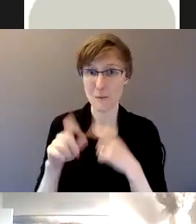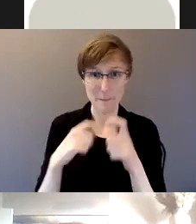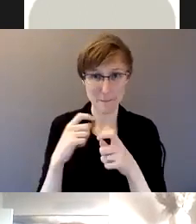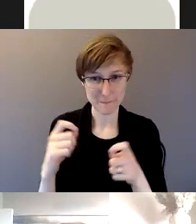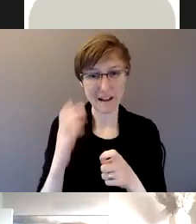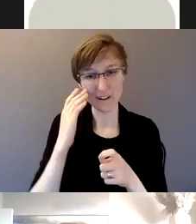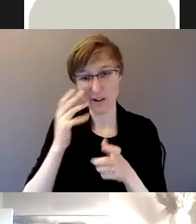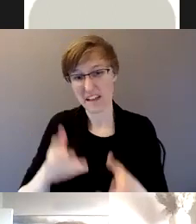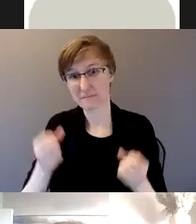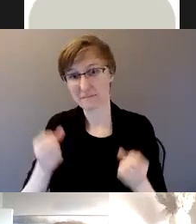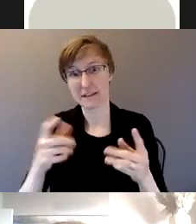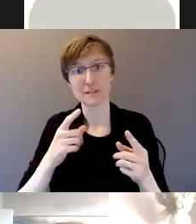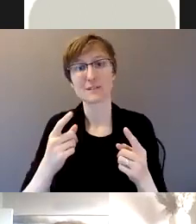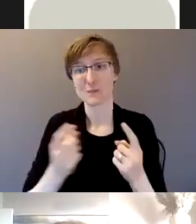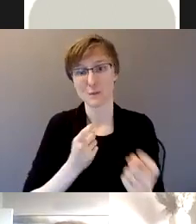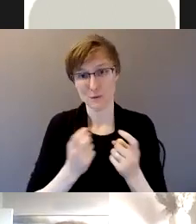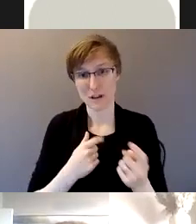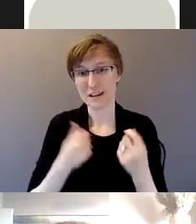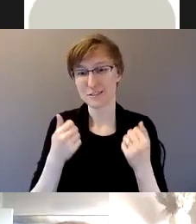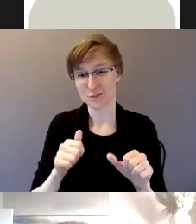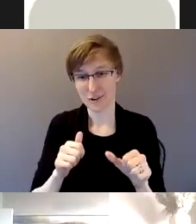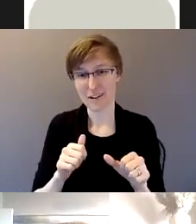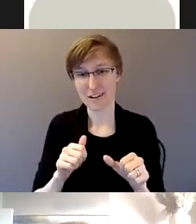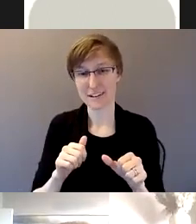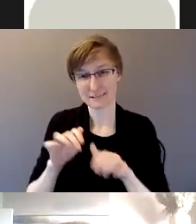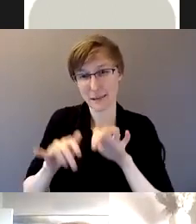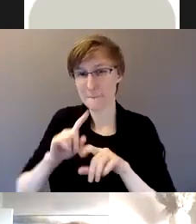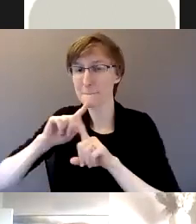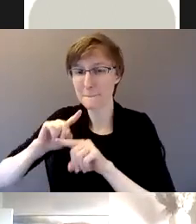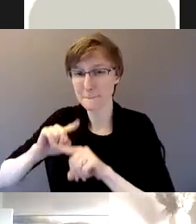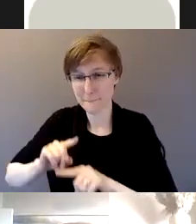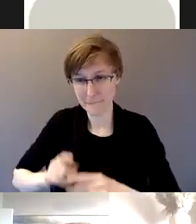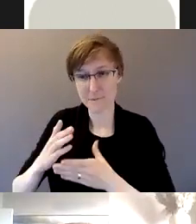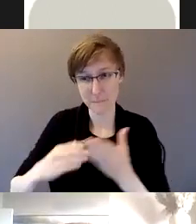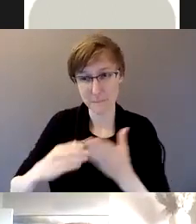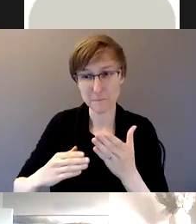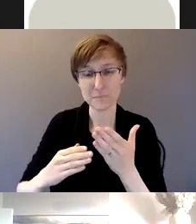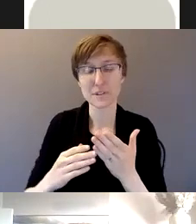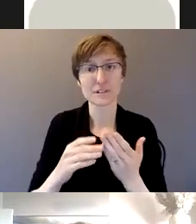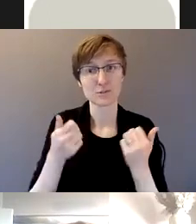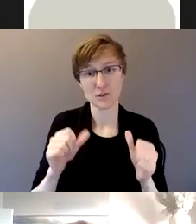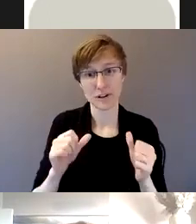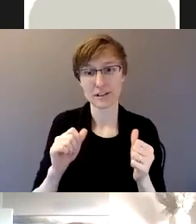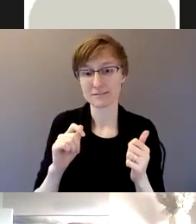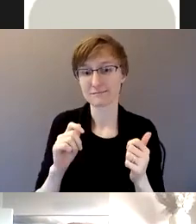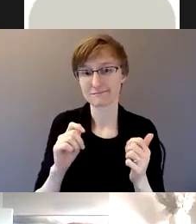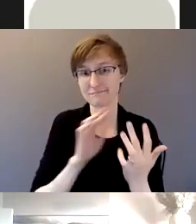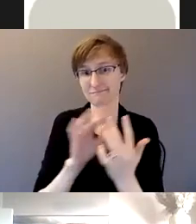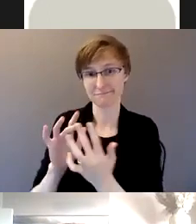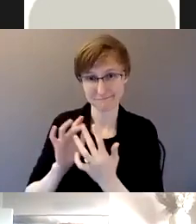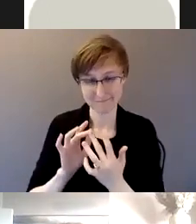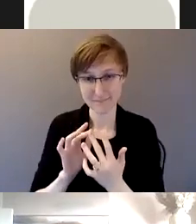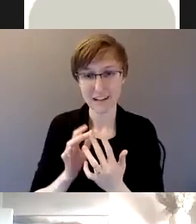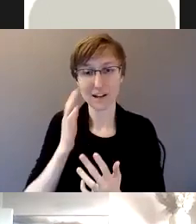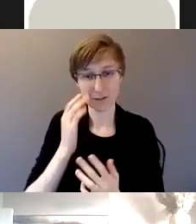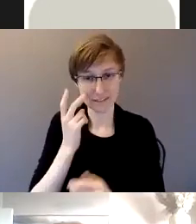a few questions, but I've been trying to answer a few offline as well, but we'll try and make sure we get to everybody. There's quite a few